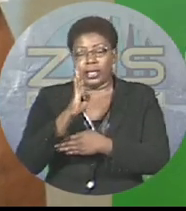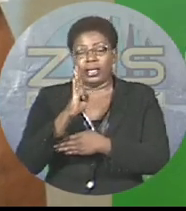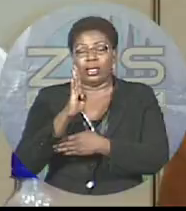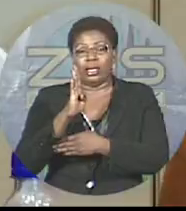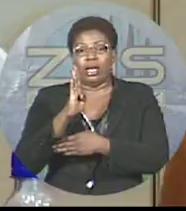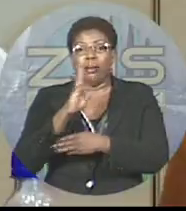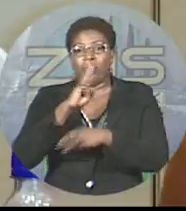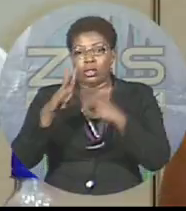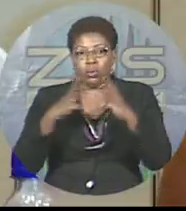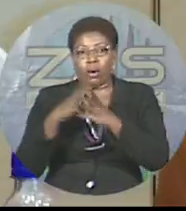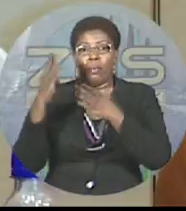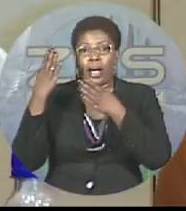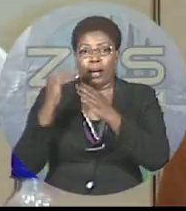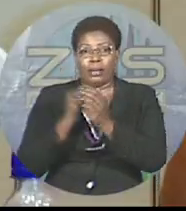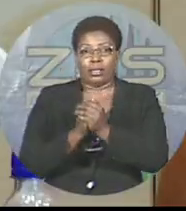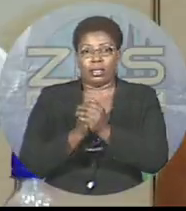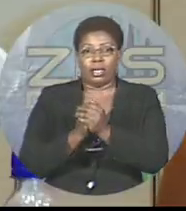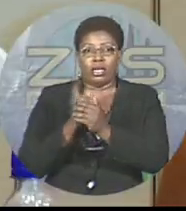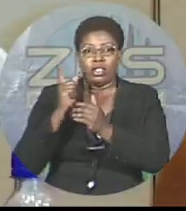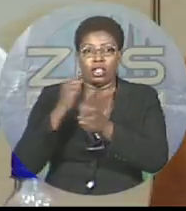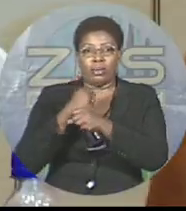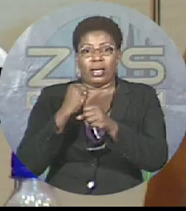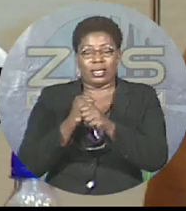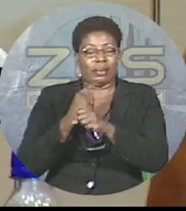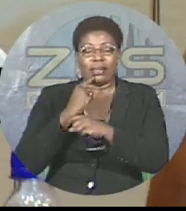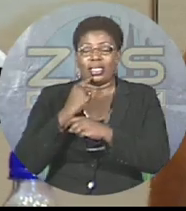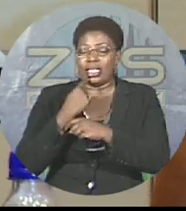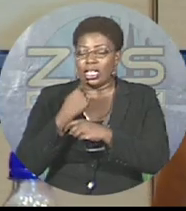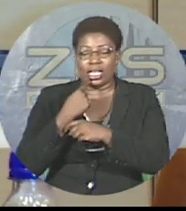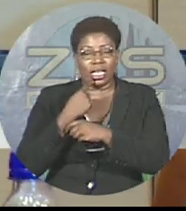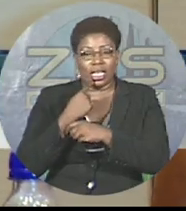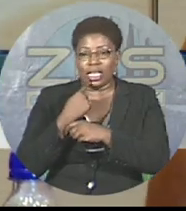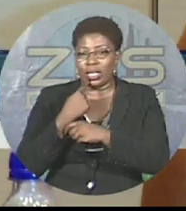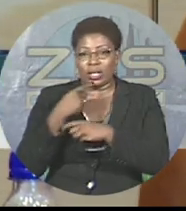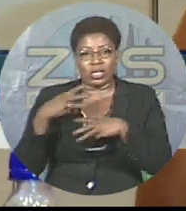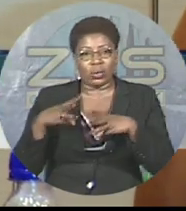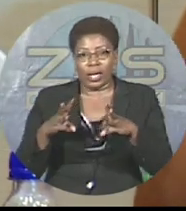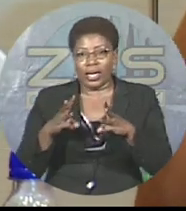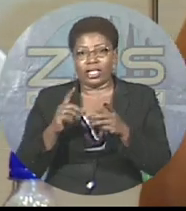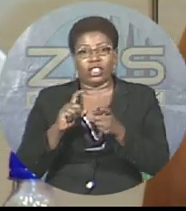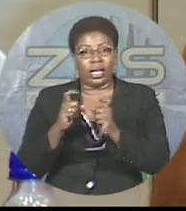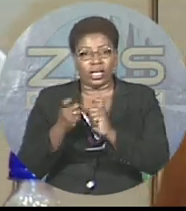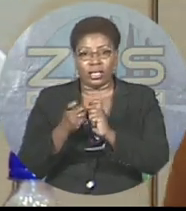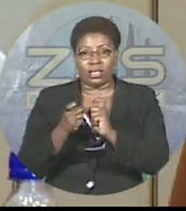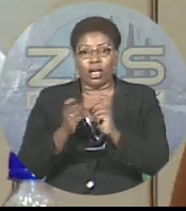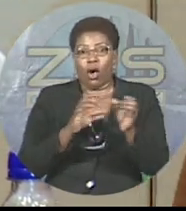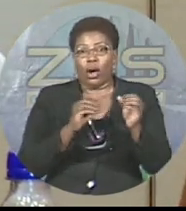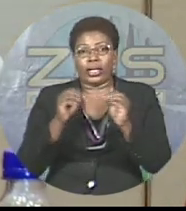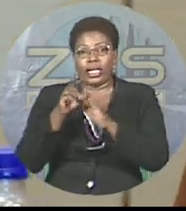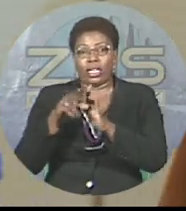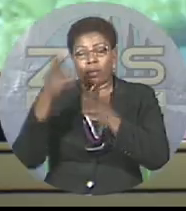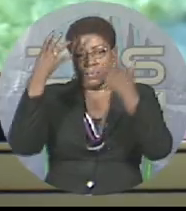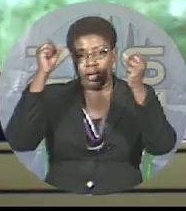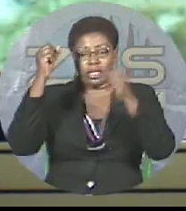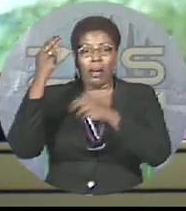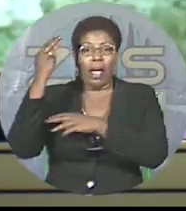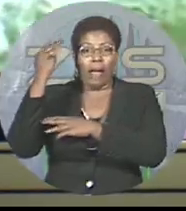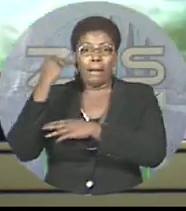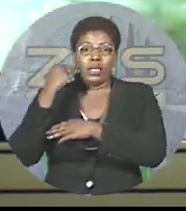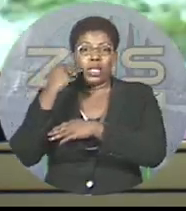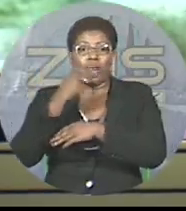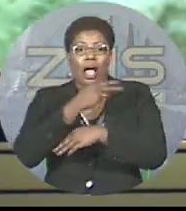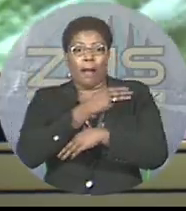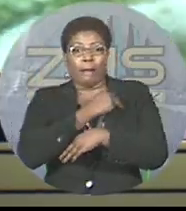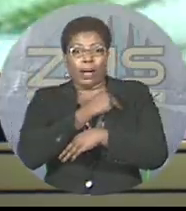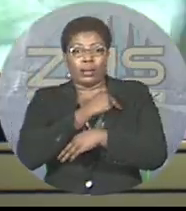World Bahamas. This young lady is going to make some serious waves at Miss World, so stand by. Miss Bahamas World Organization President Michelle Malcolm noted that